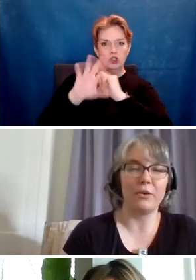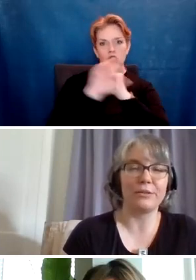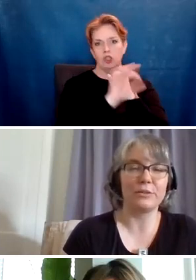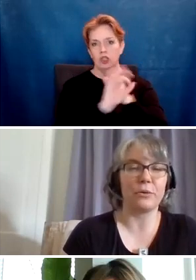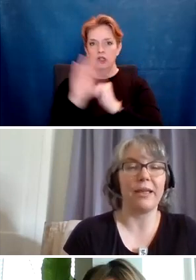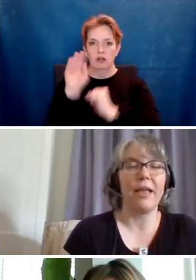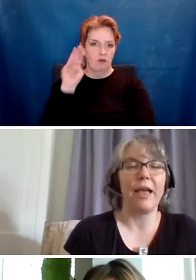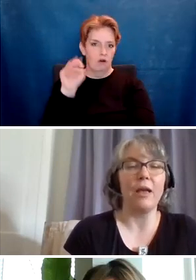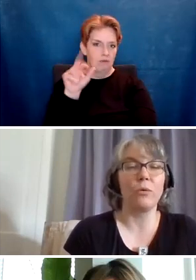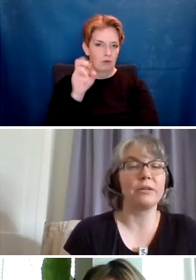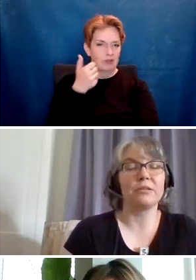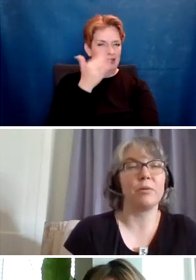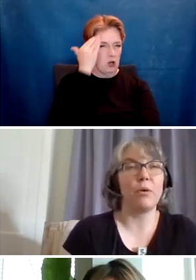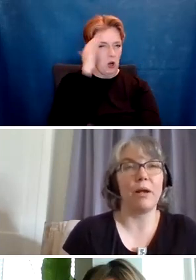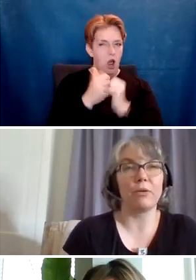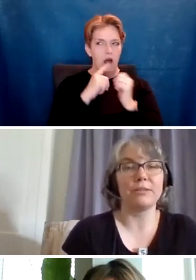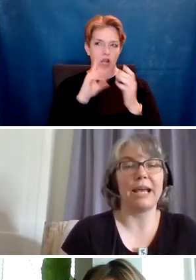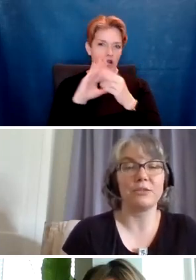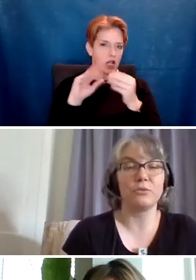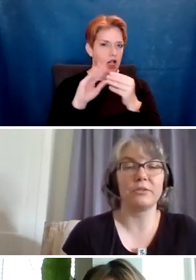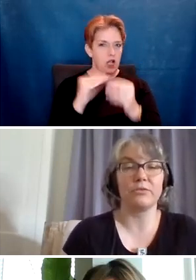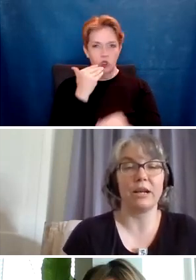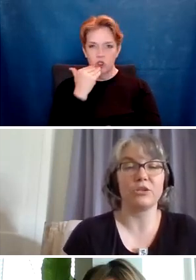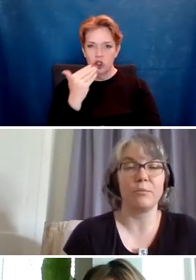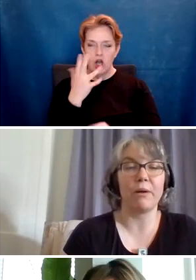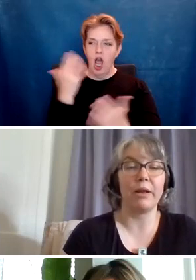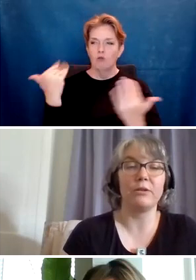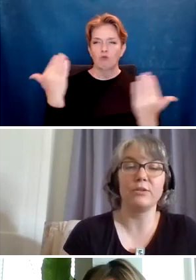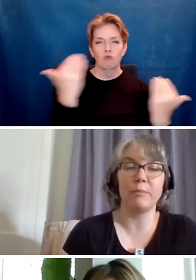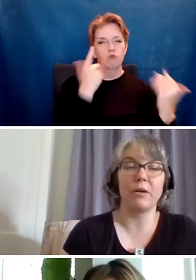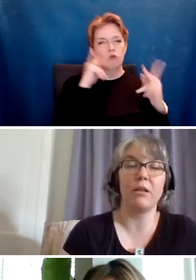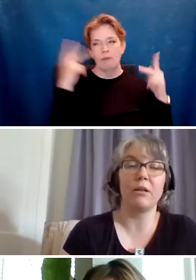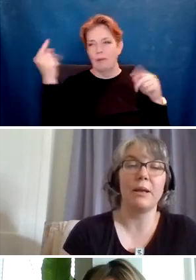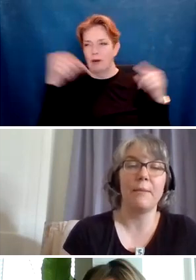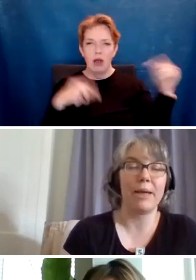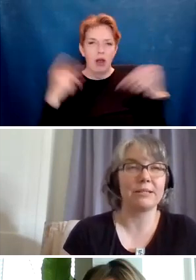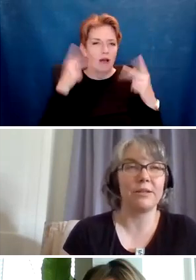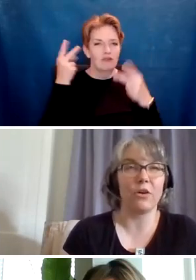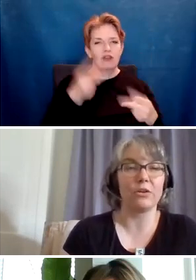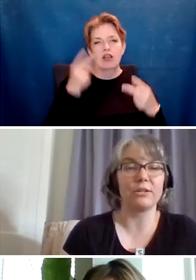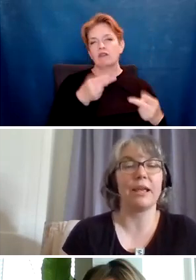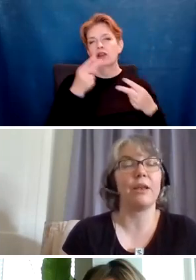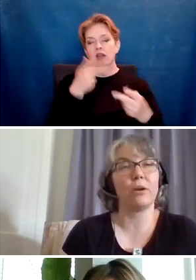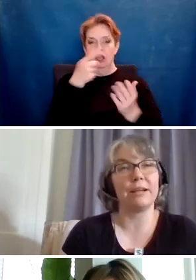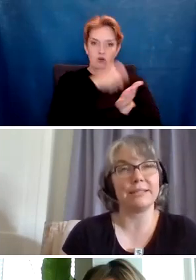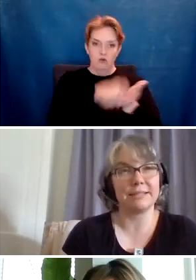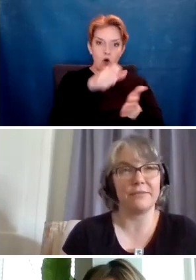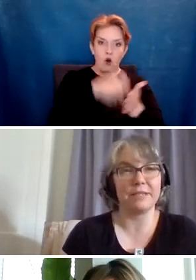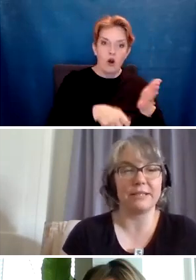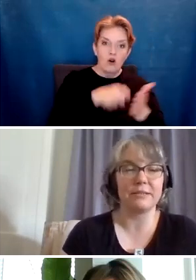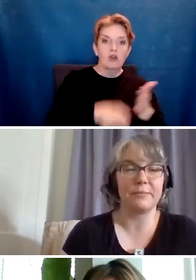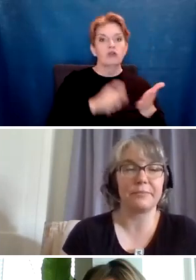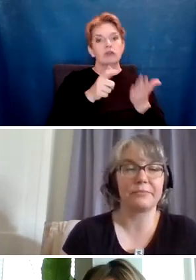for what made a good story and worked to promote Melrose as a tourist attraction by writing newspaper columns, magazine articles, and organizing